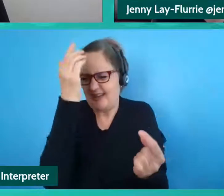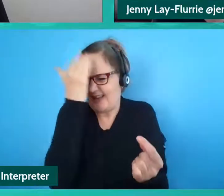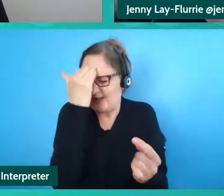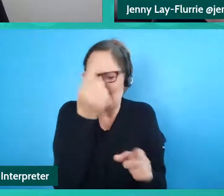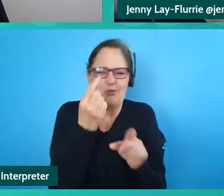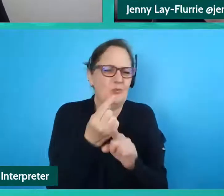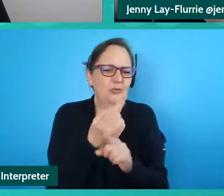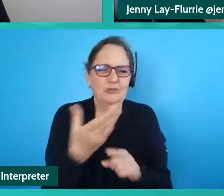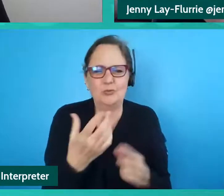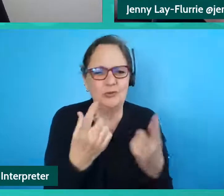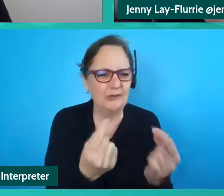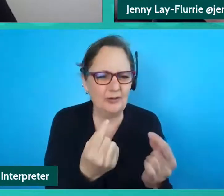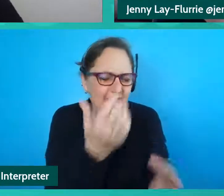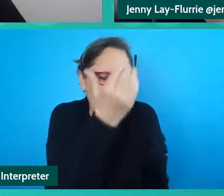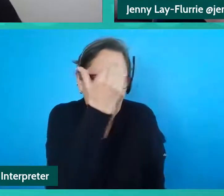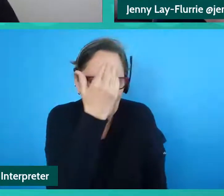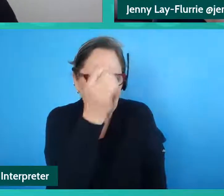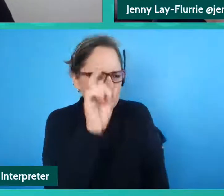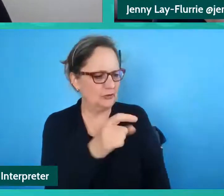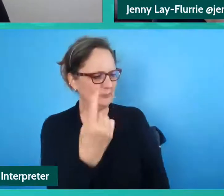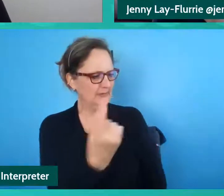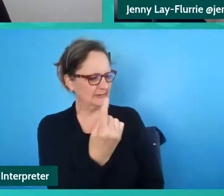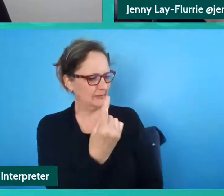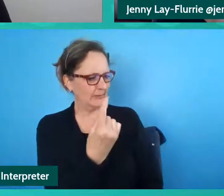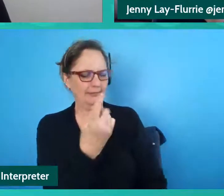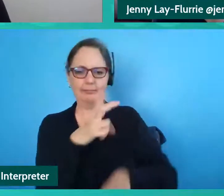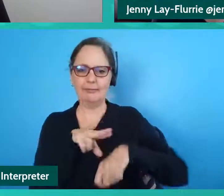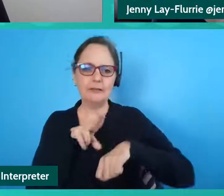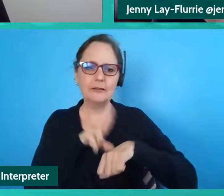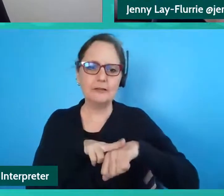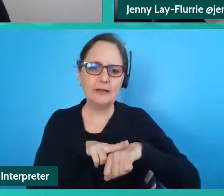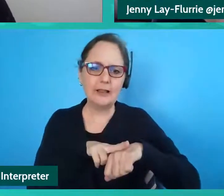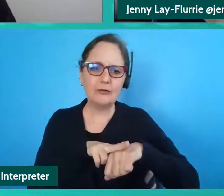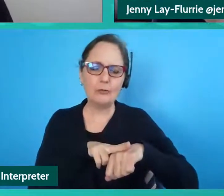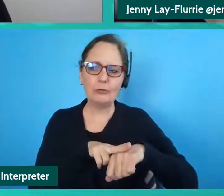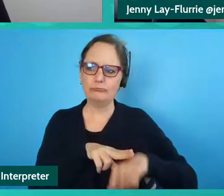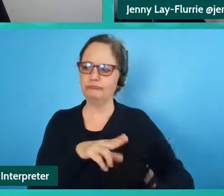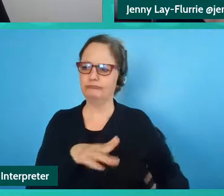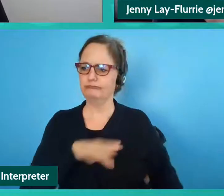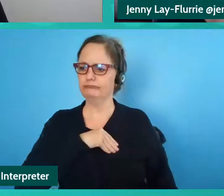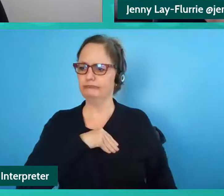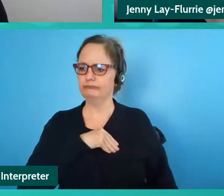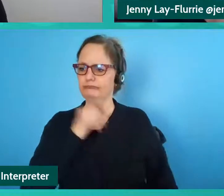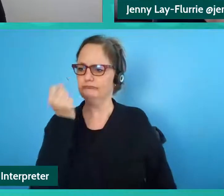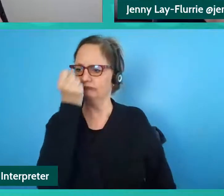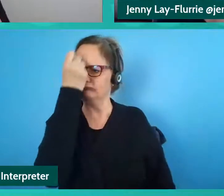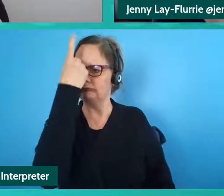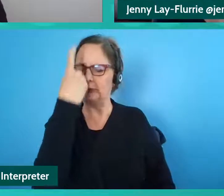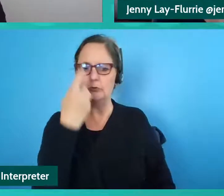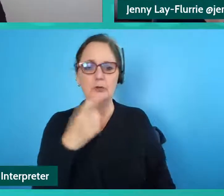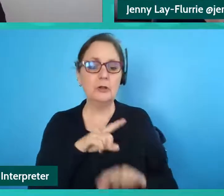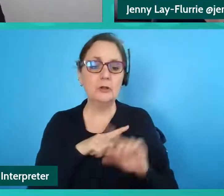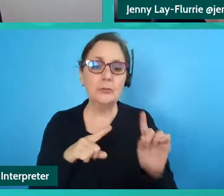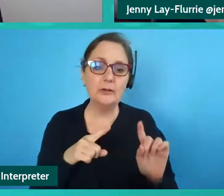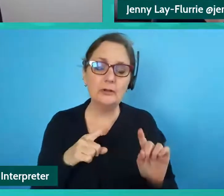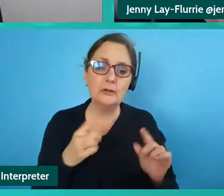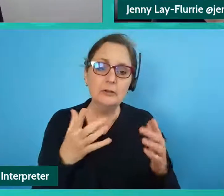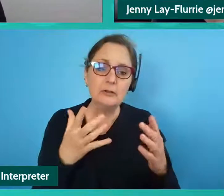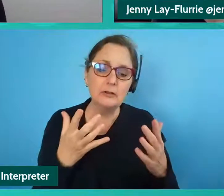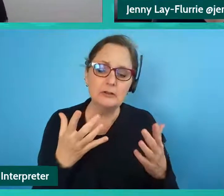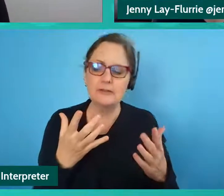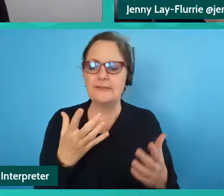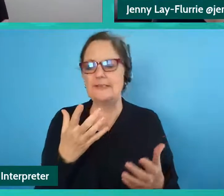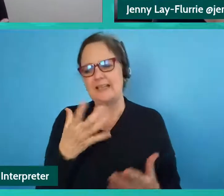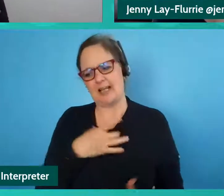do, and I think it should be something which comes very naturally to people. But I do want, if you can just, touch on